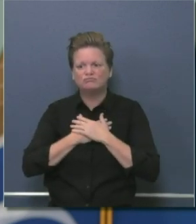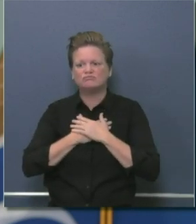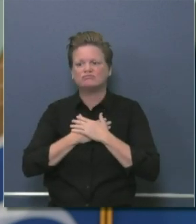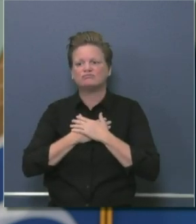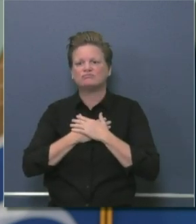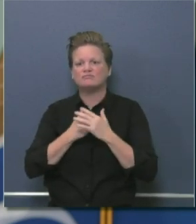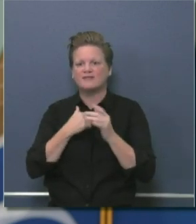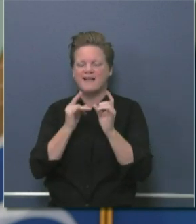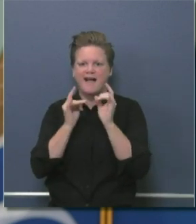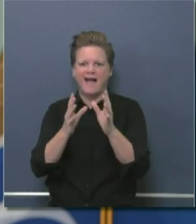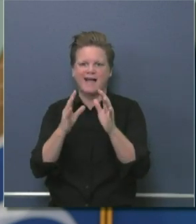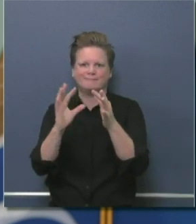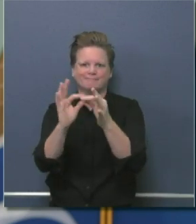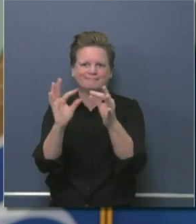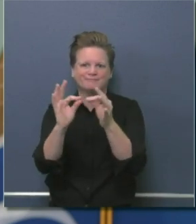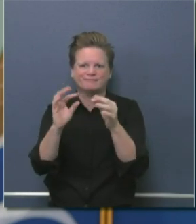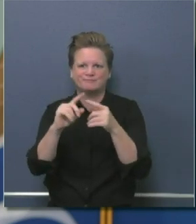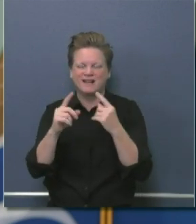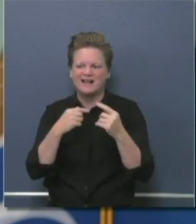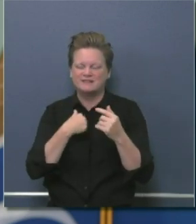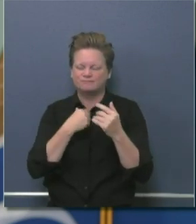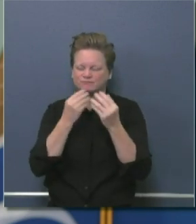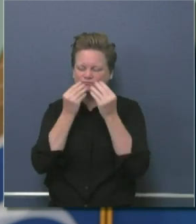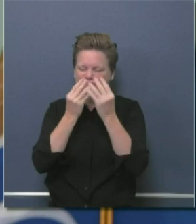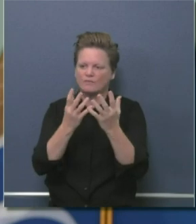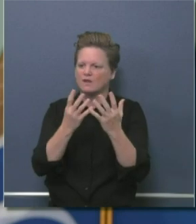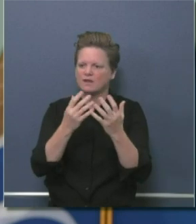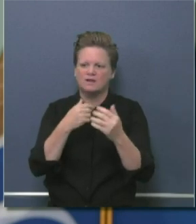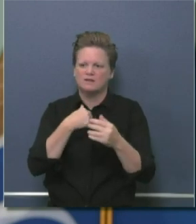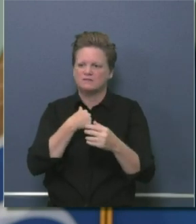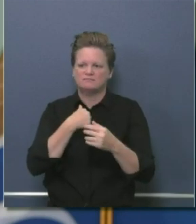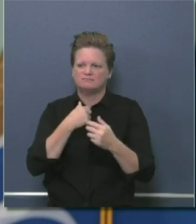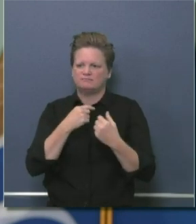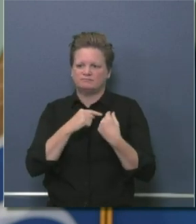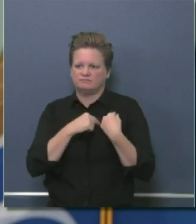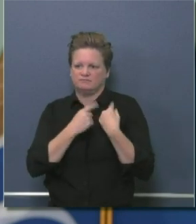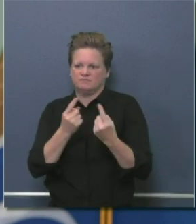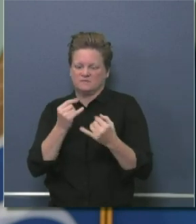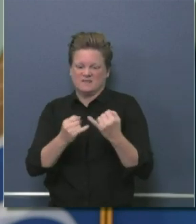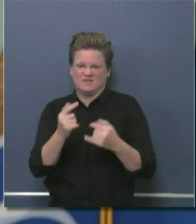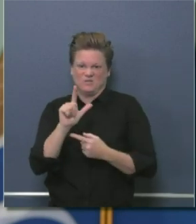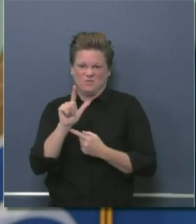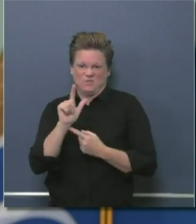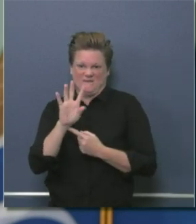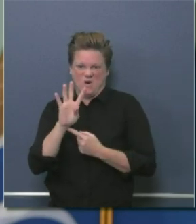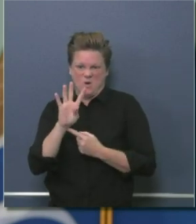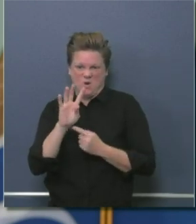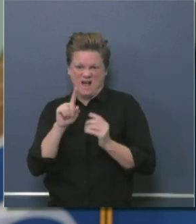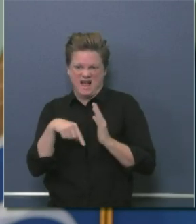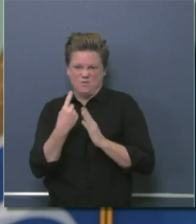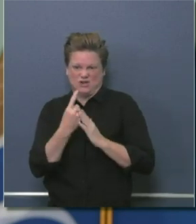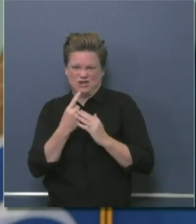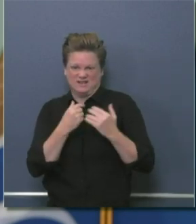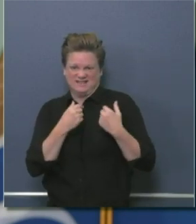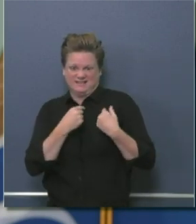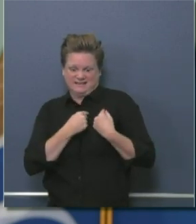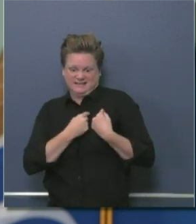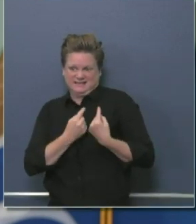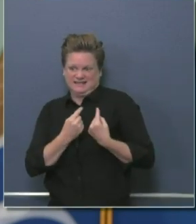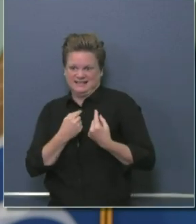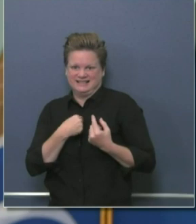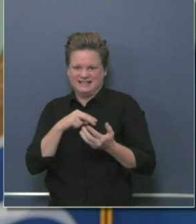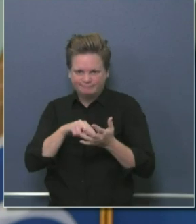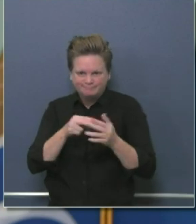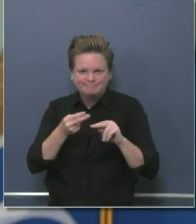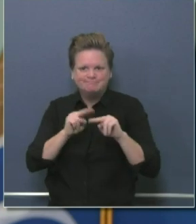we lost 95 souls in the last 24 hours to this virus. We had seen those numbers dropping. That we hope